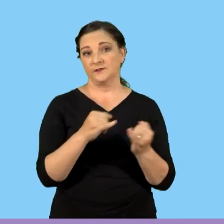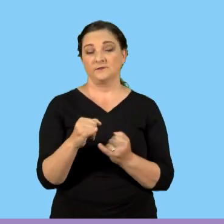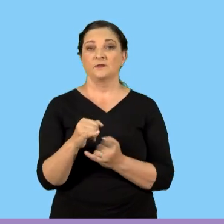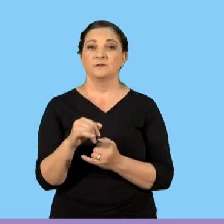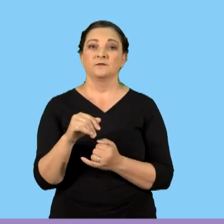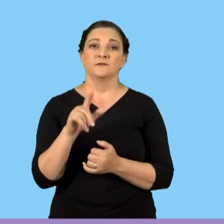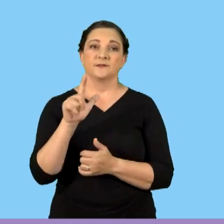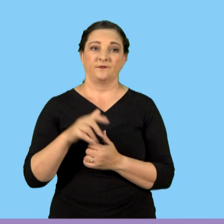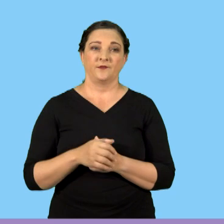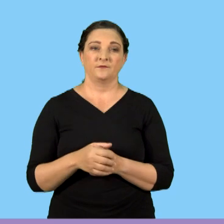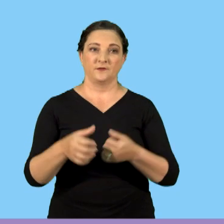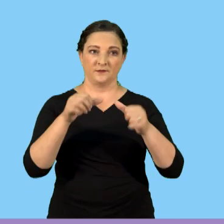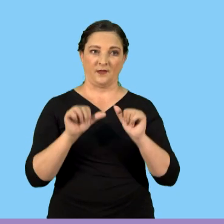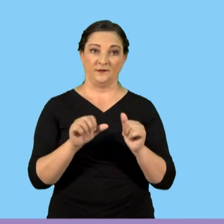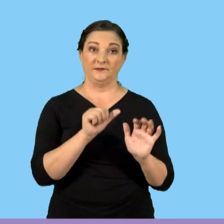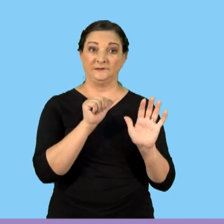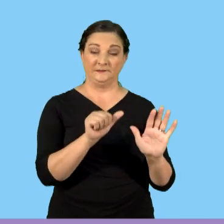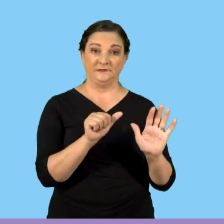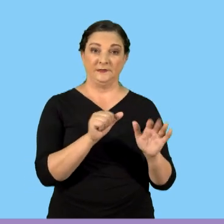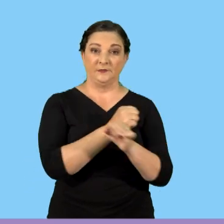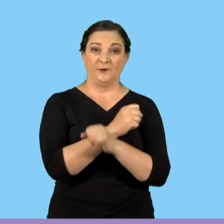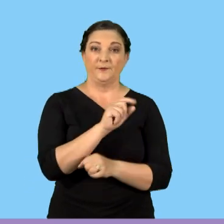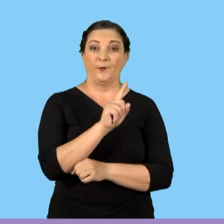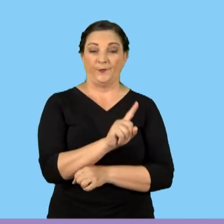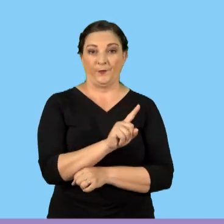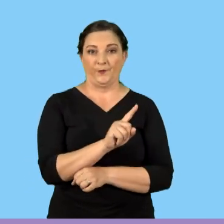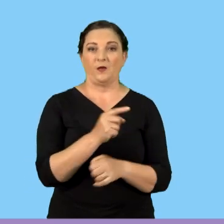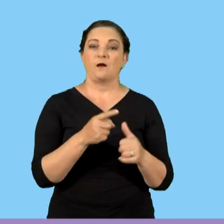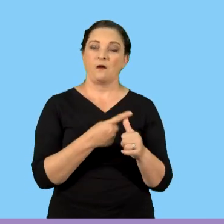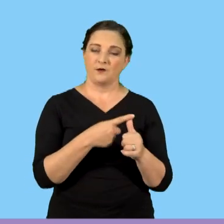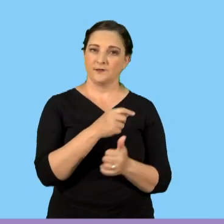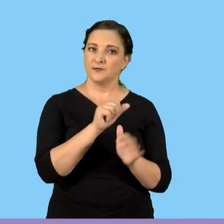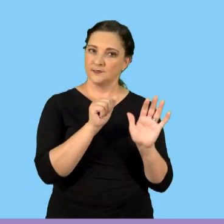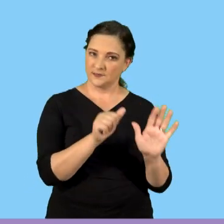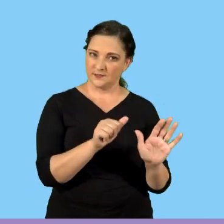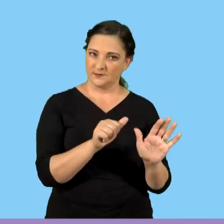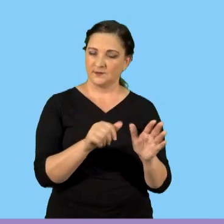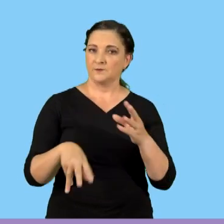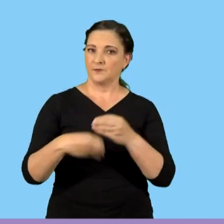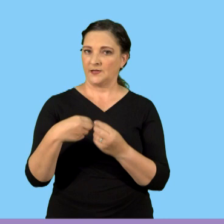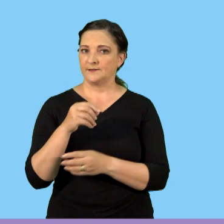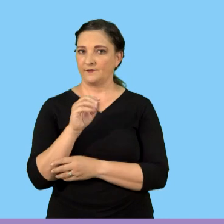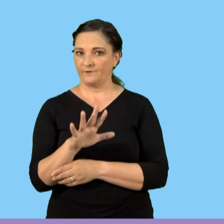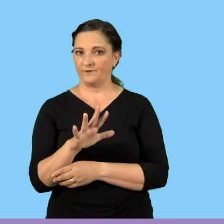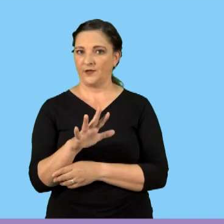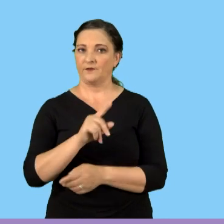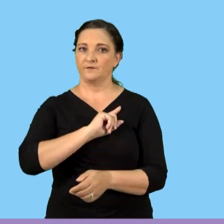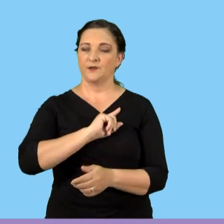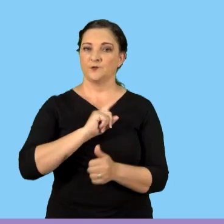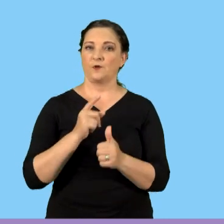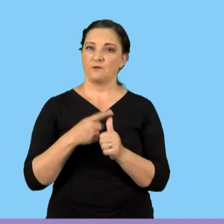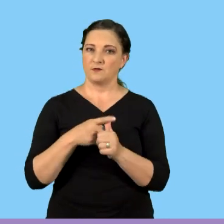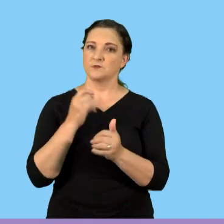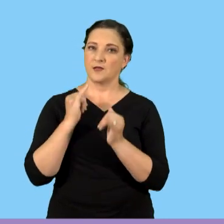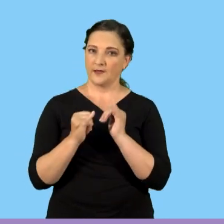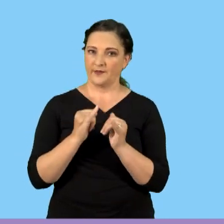gives us a 7. Then we have 6 multiplied by 1, and then that is a 6. And then when we add